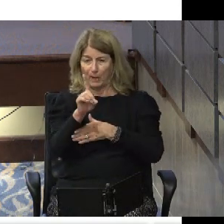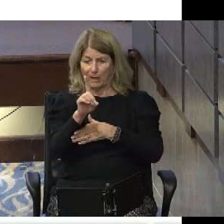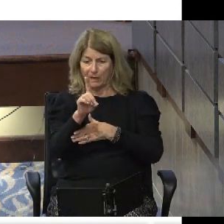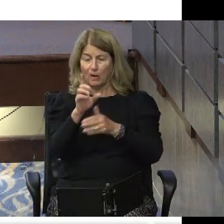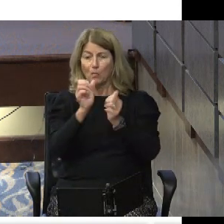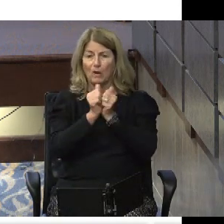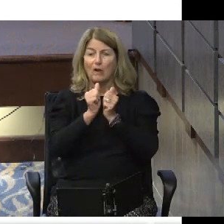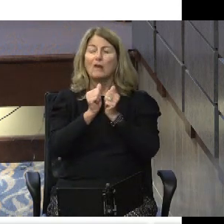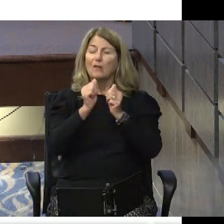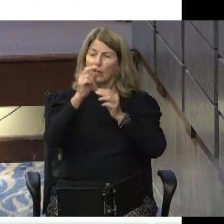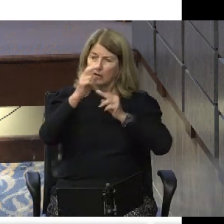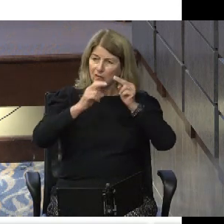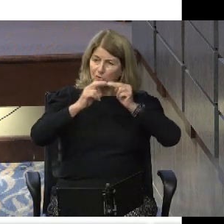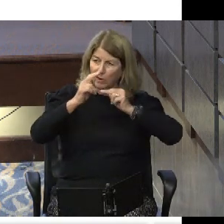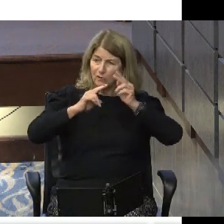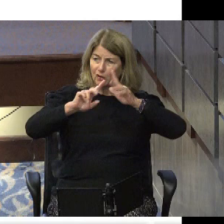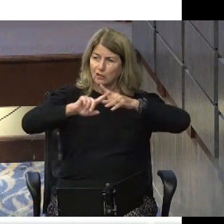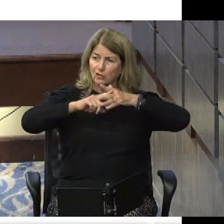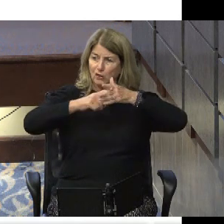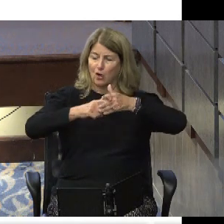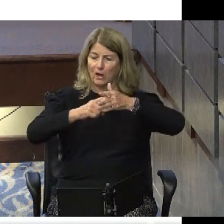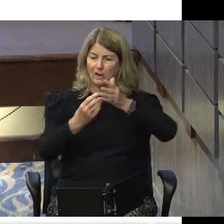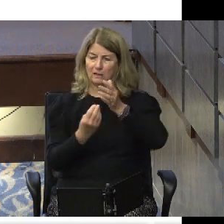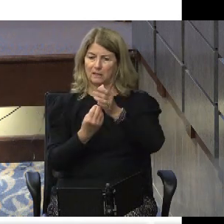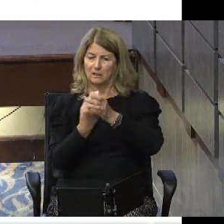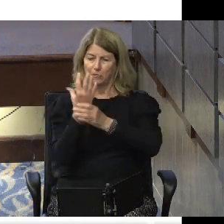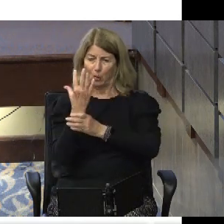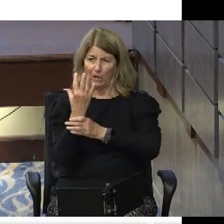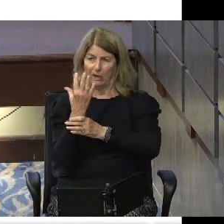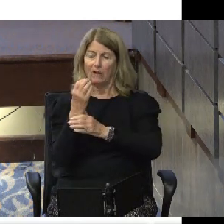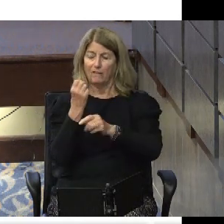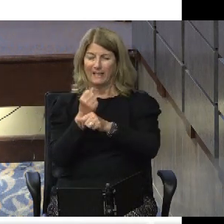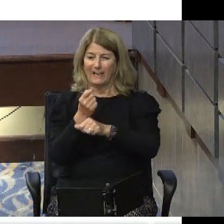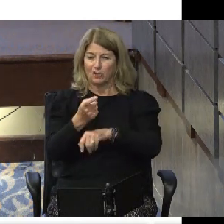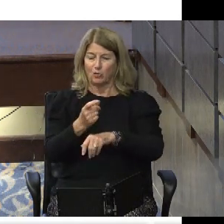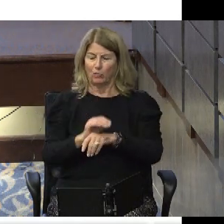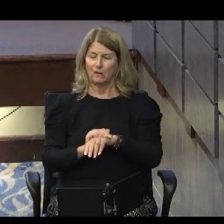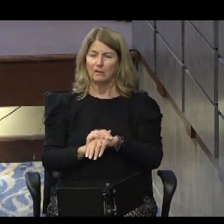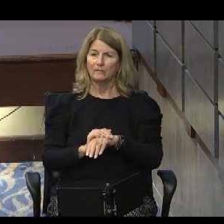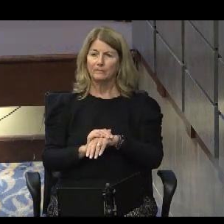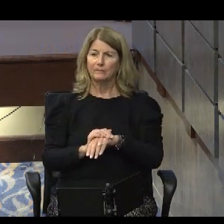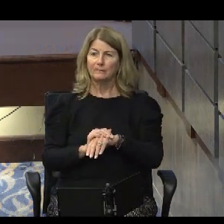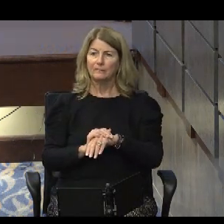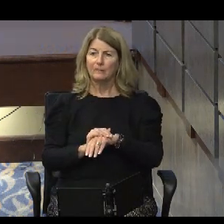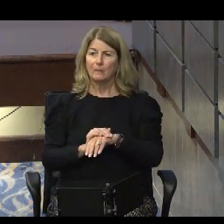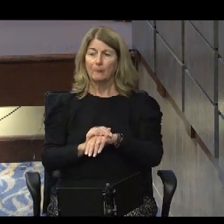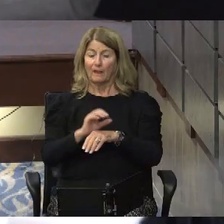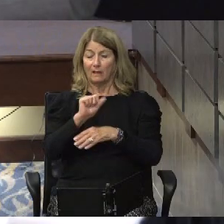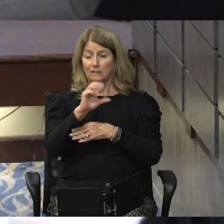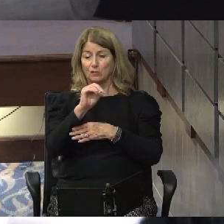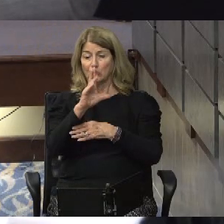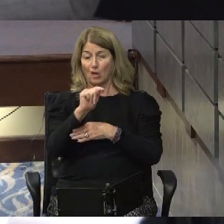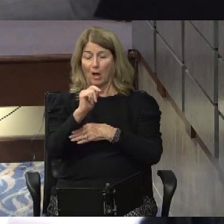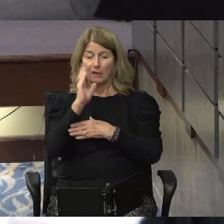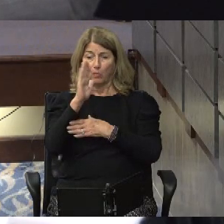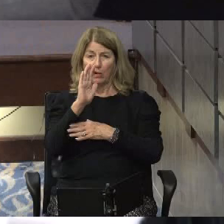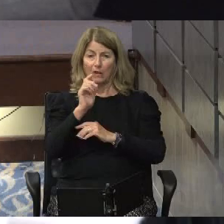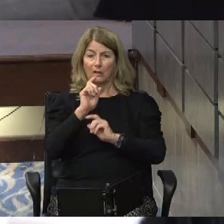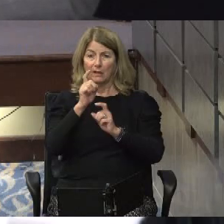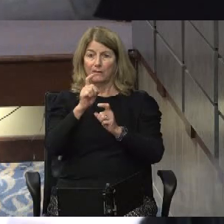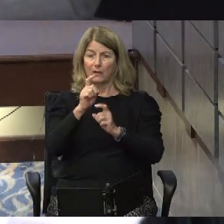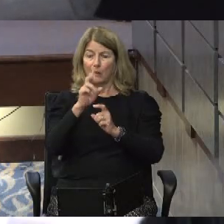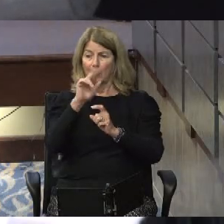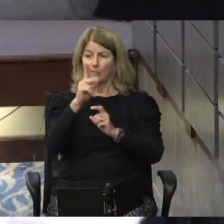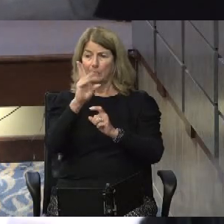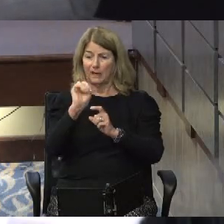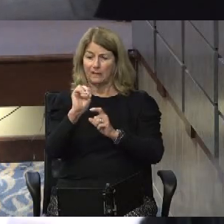construction starting spring of next year. And then Scott was going to give you an update on... Could you go back to that last